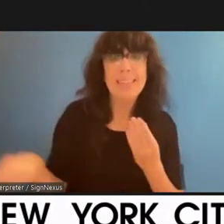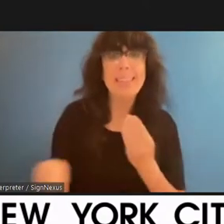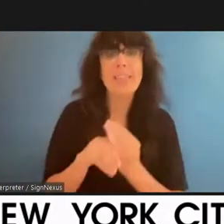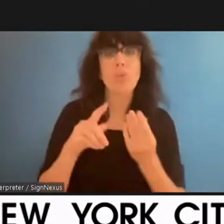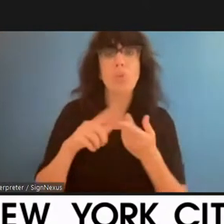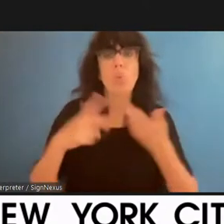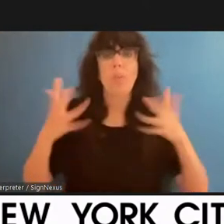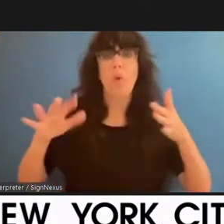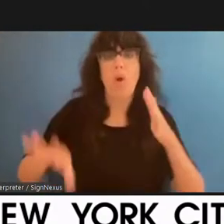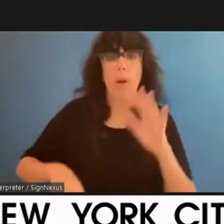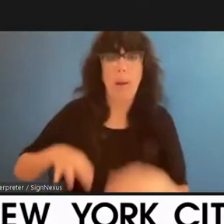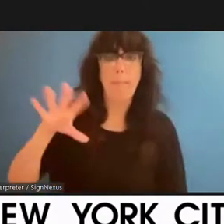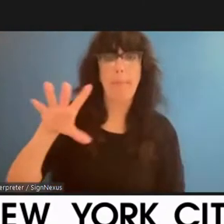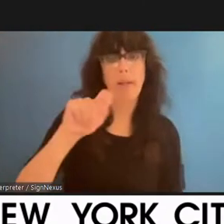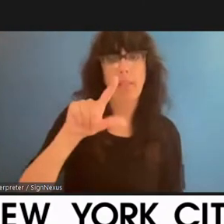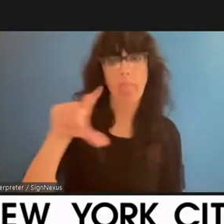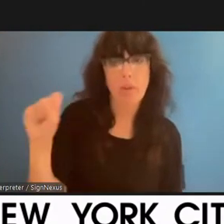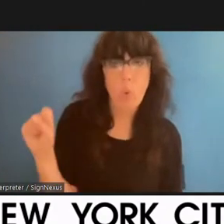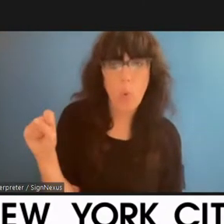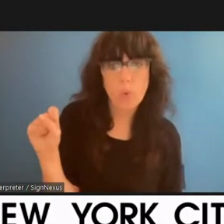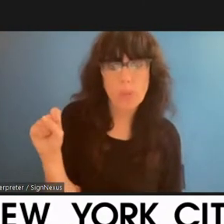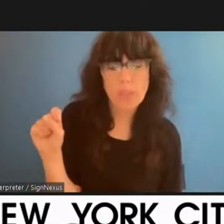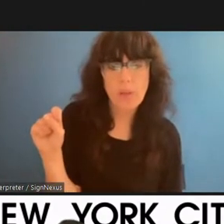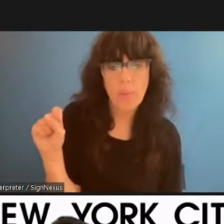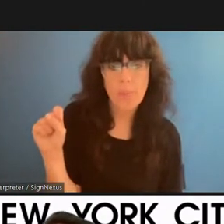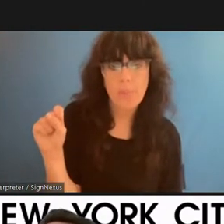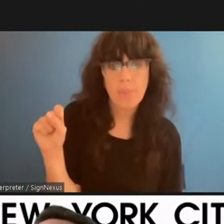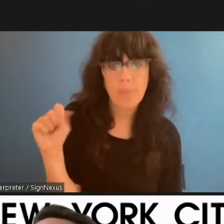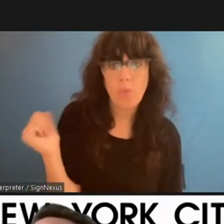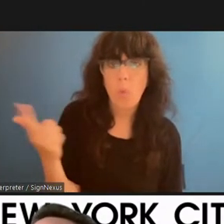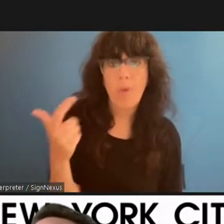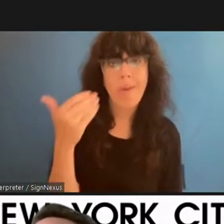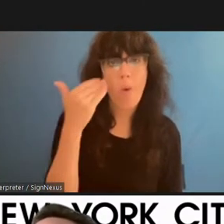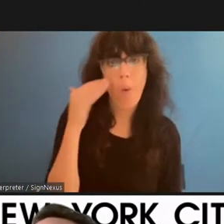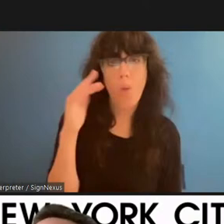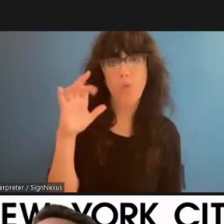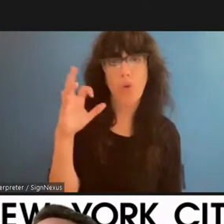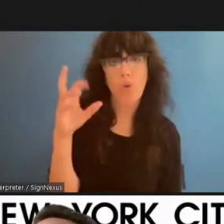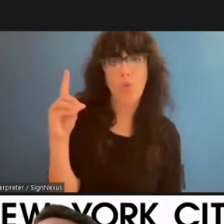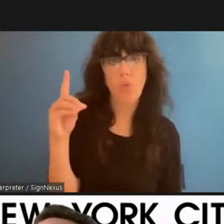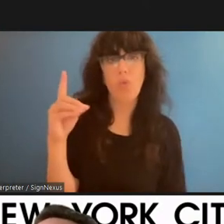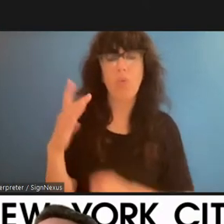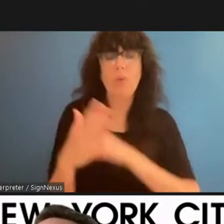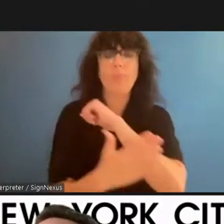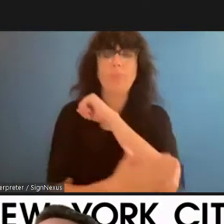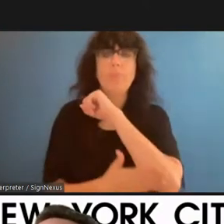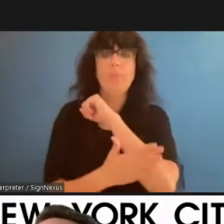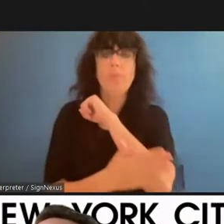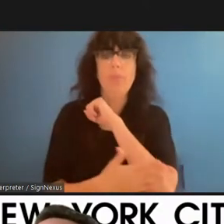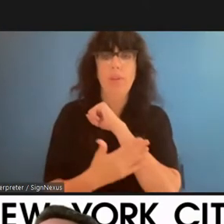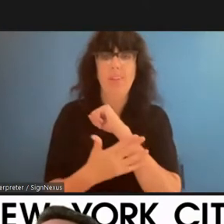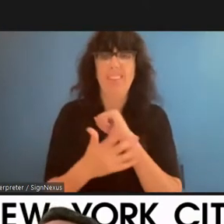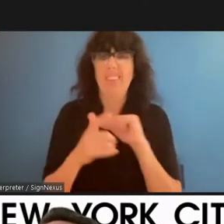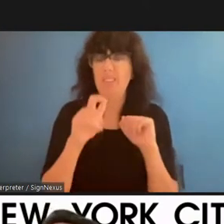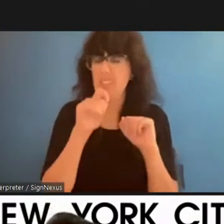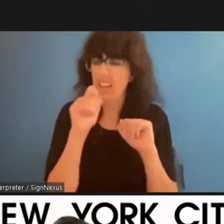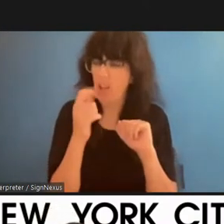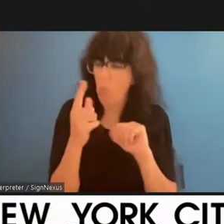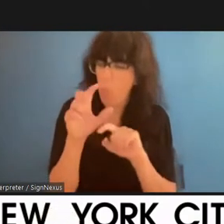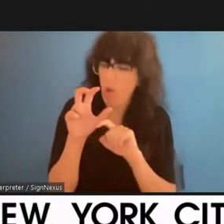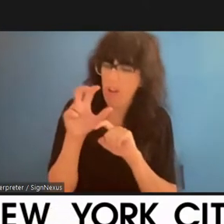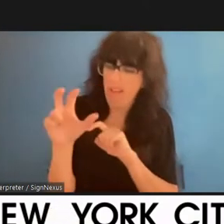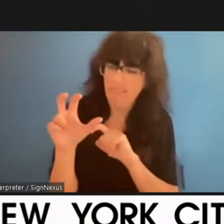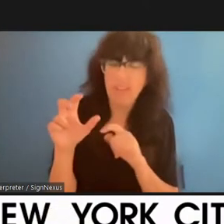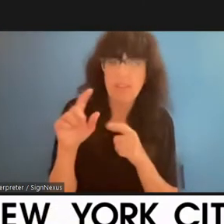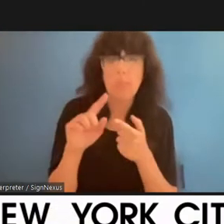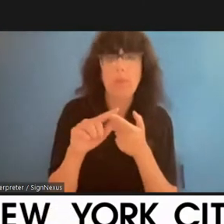pay and we all know in rockland county there is not going to be one ounce of investment that comes towards